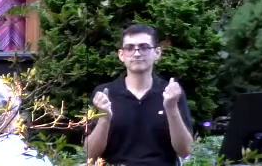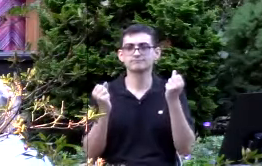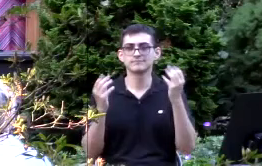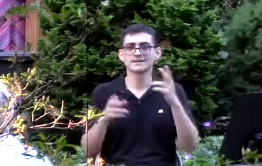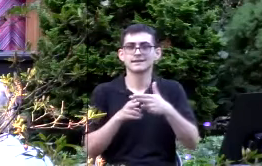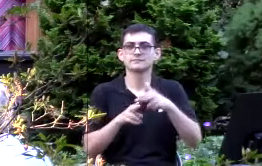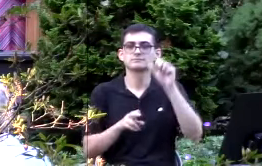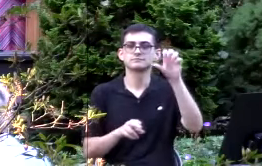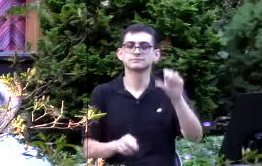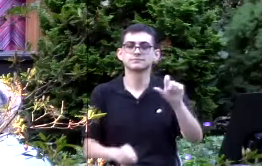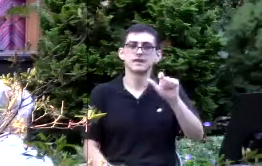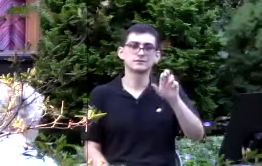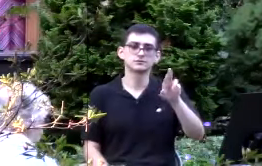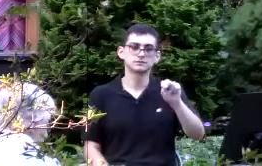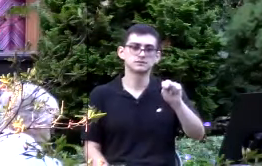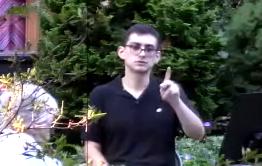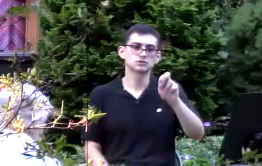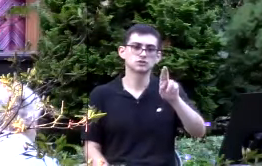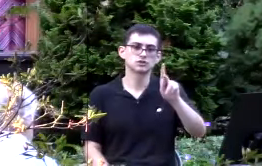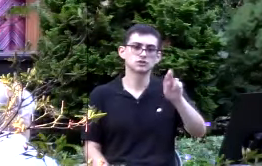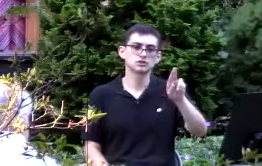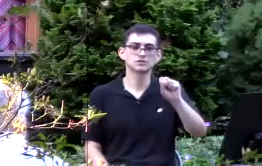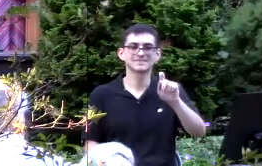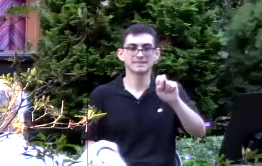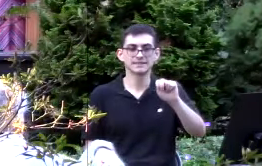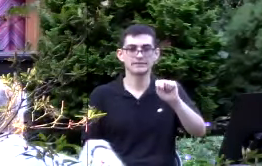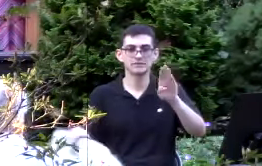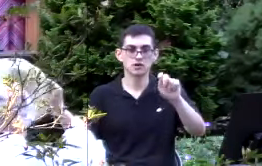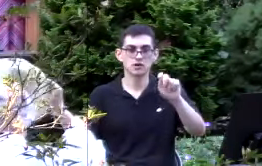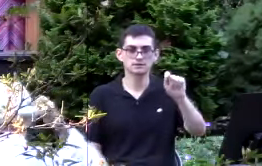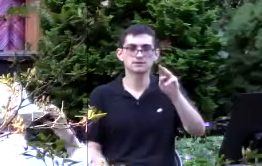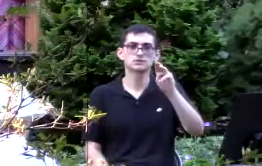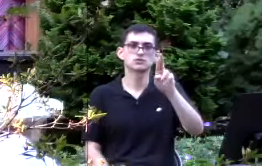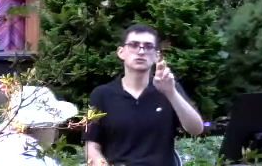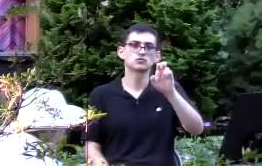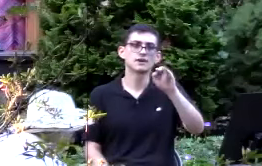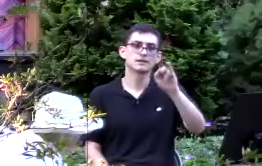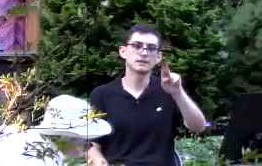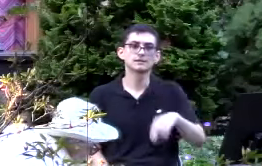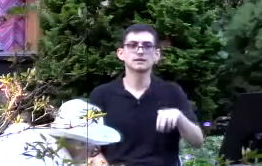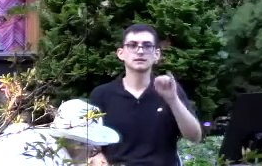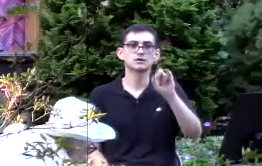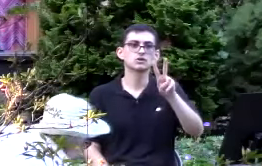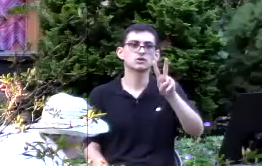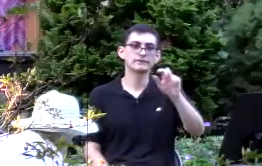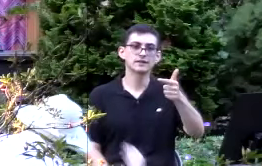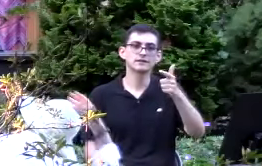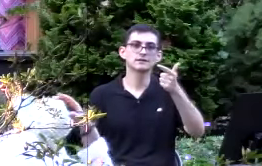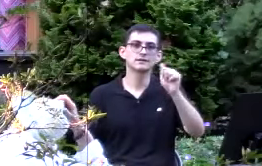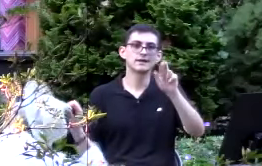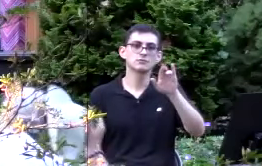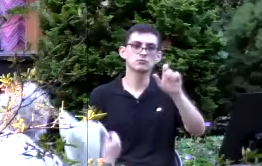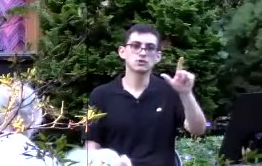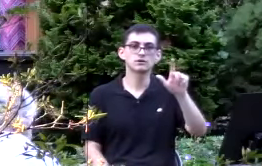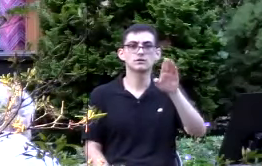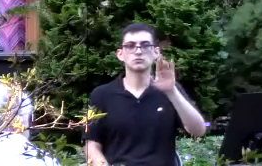Skirker, Laura Braun, Stephen Brent, Rini Feingold, Irving Manis, Gabriel Berger,